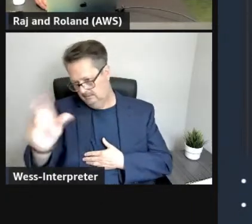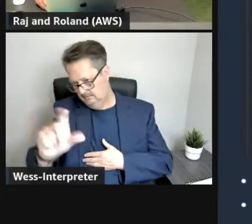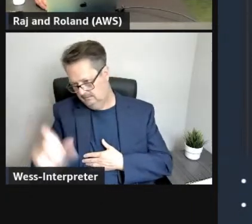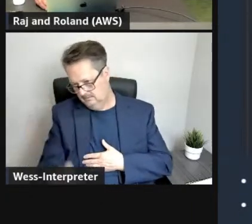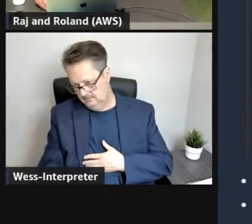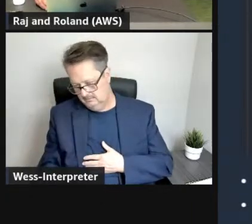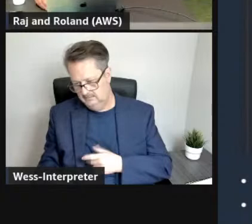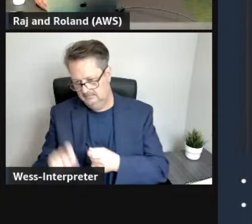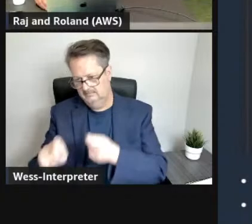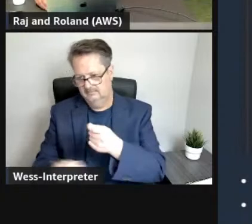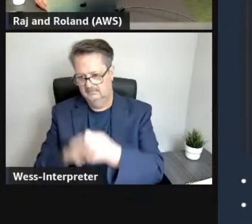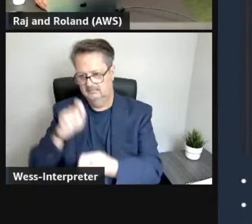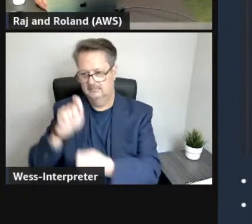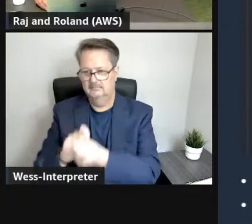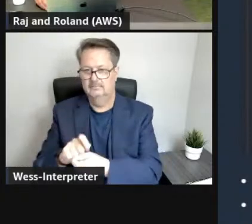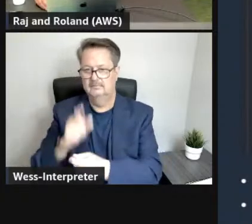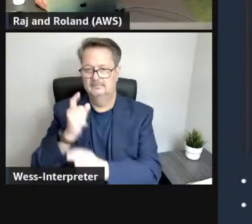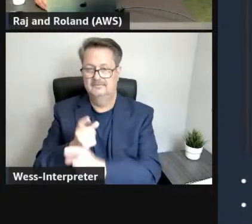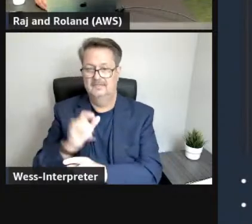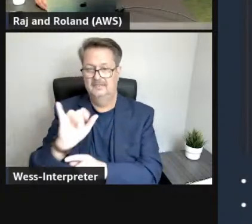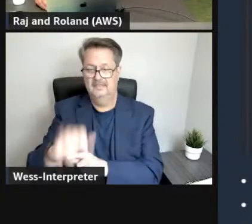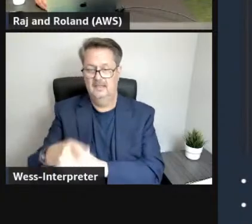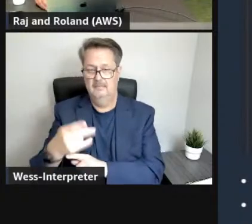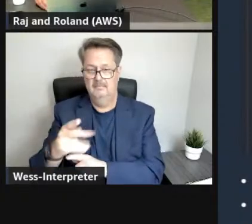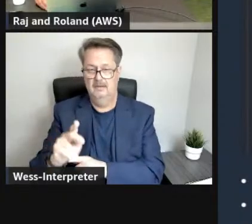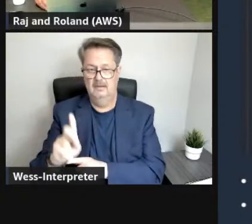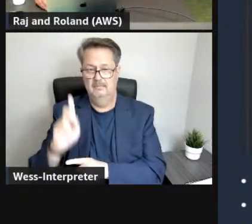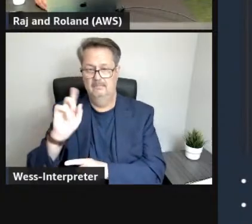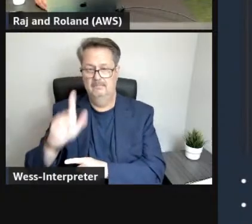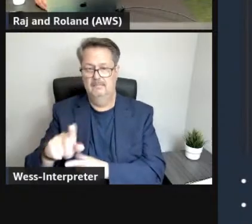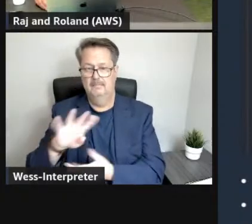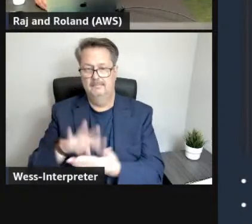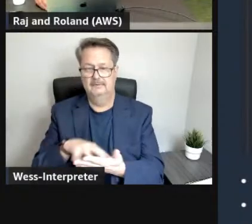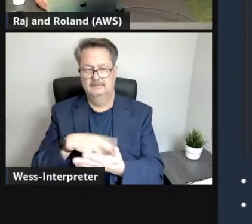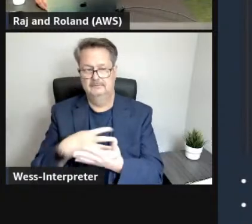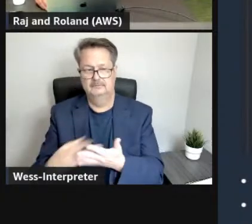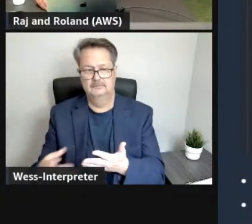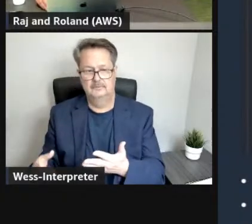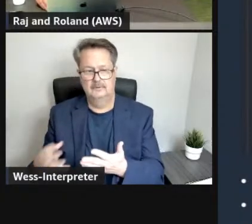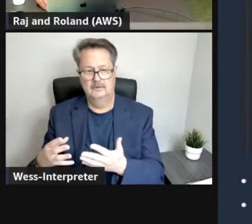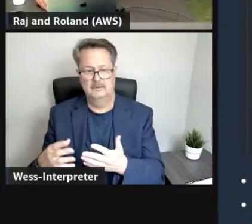where this pod must be scheduled in a node where the label is